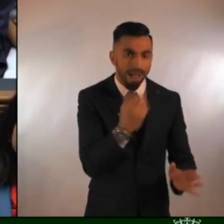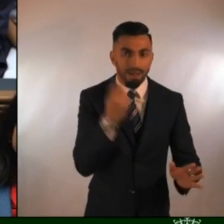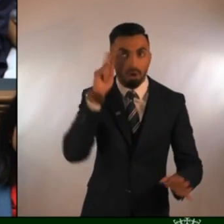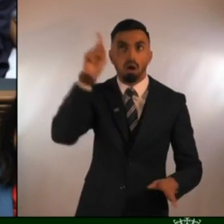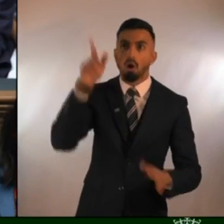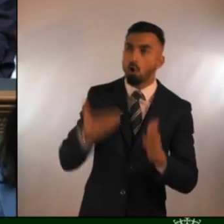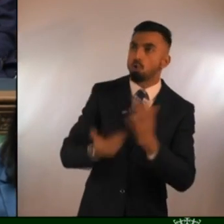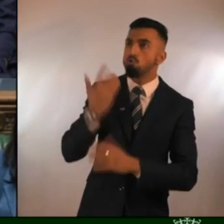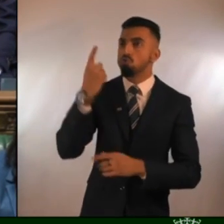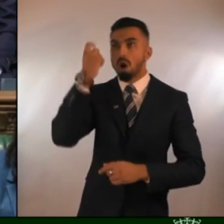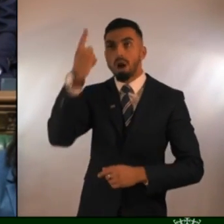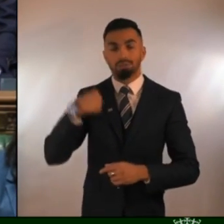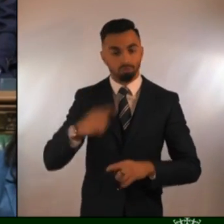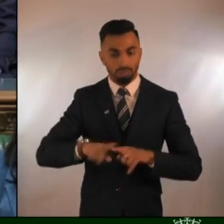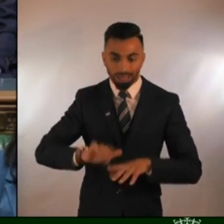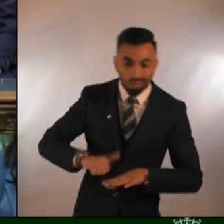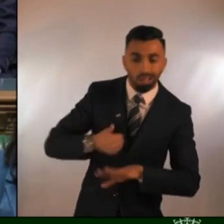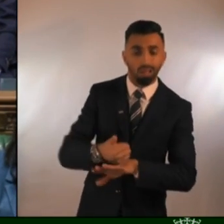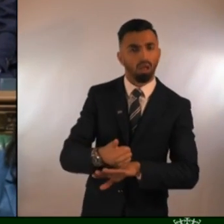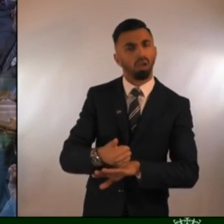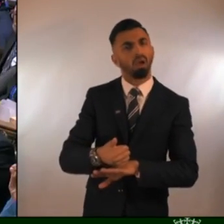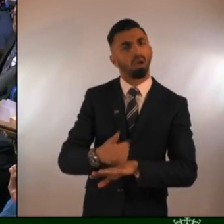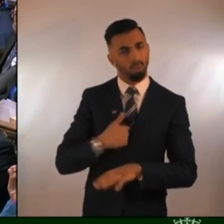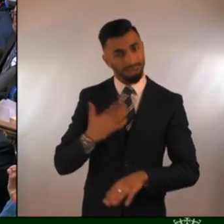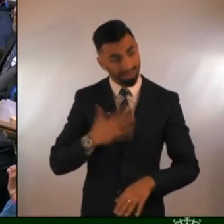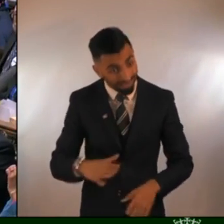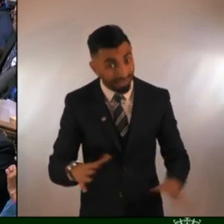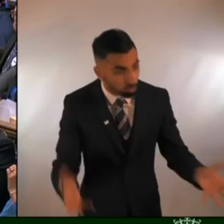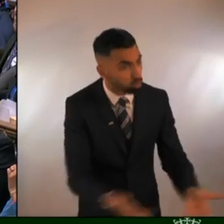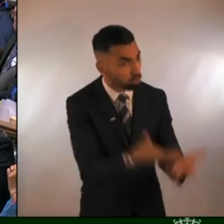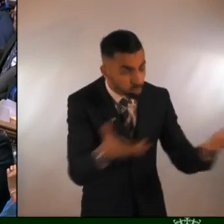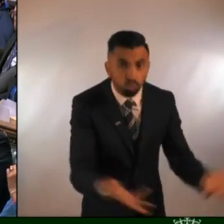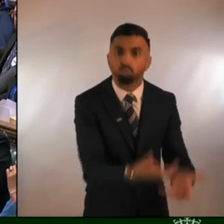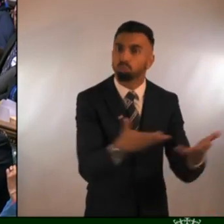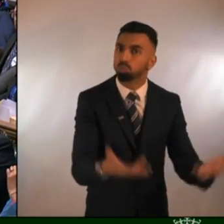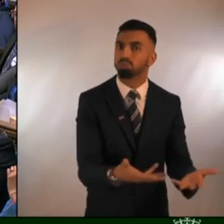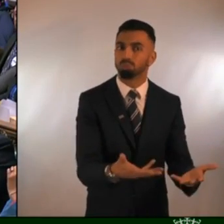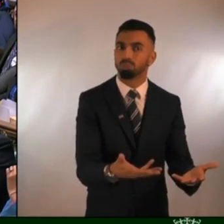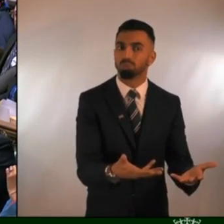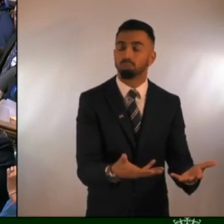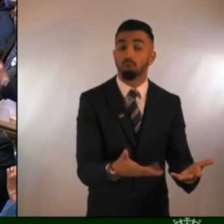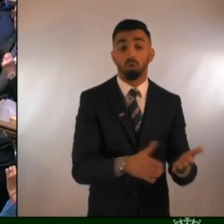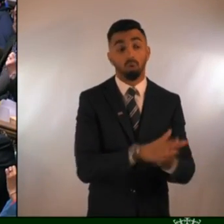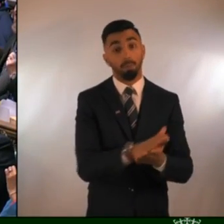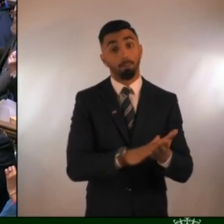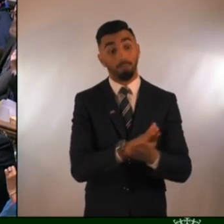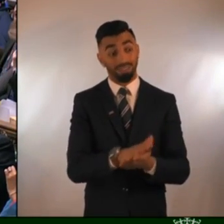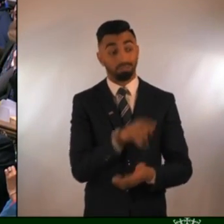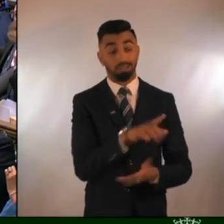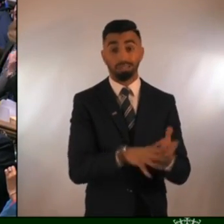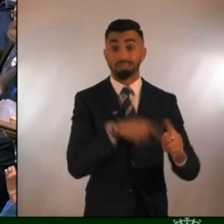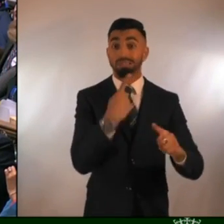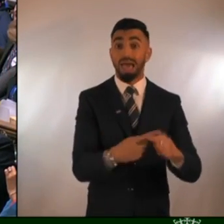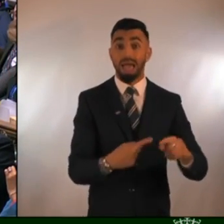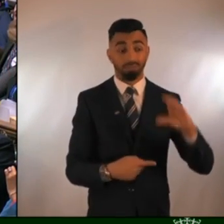more risk-taking and creativity in this country, not less. So I have decided not to fully abolish Entrepreneurs' Relief